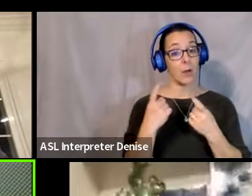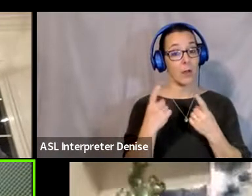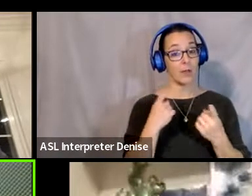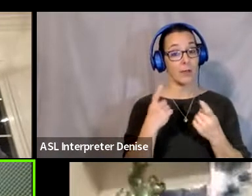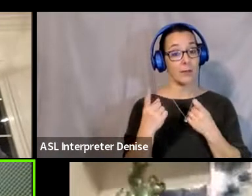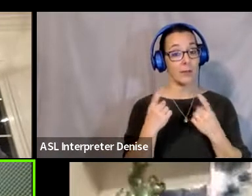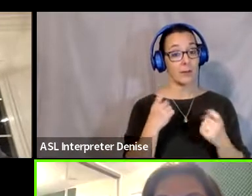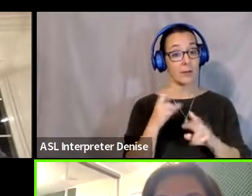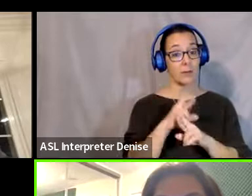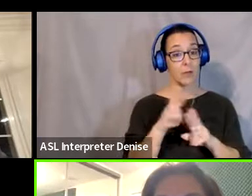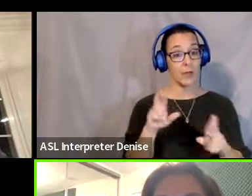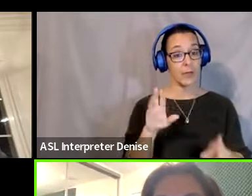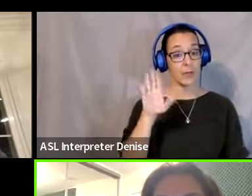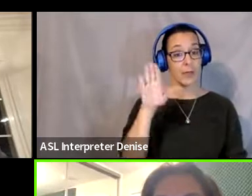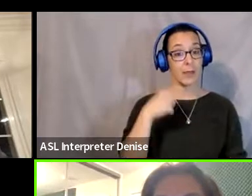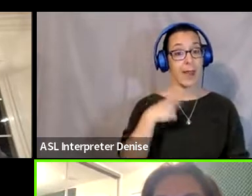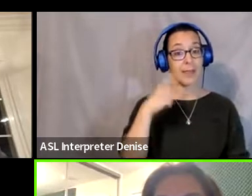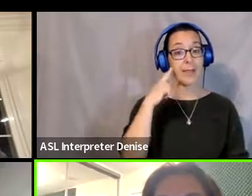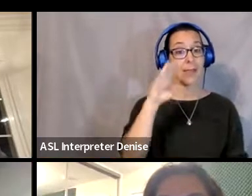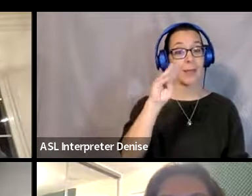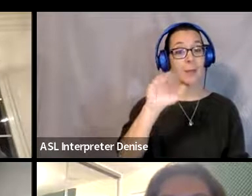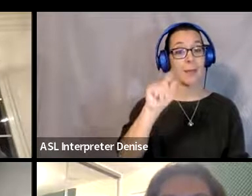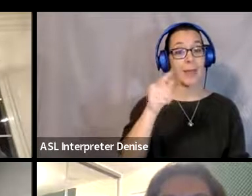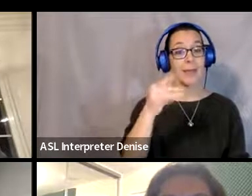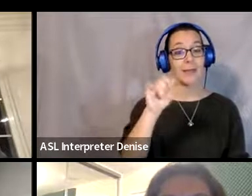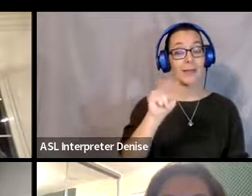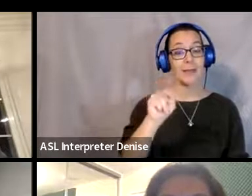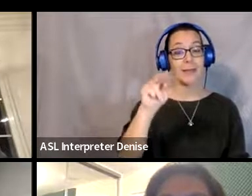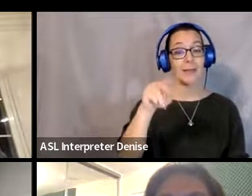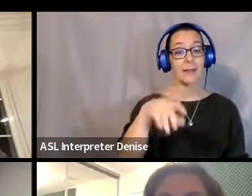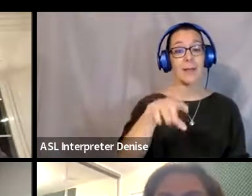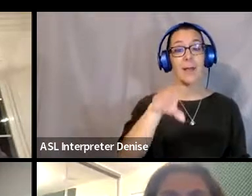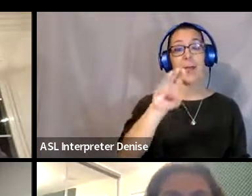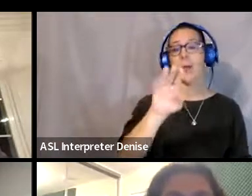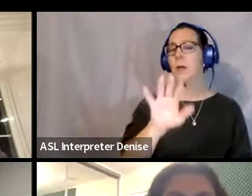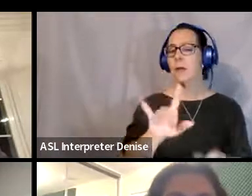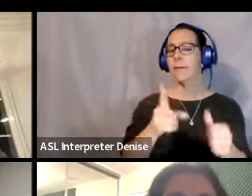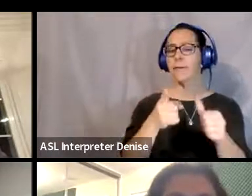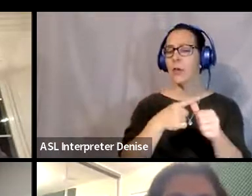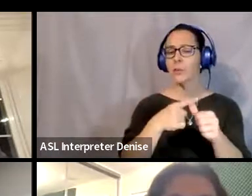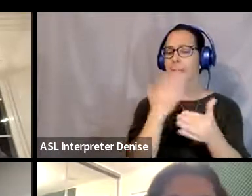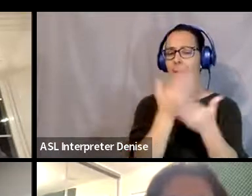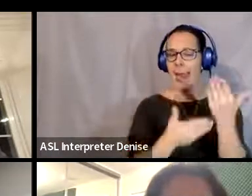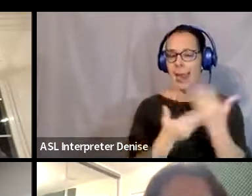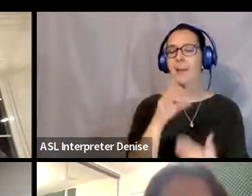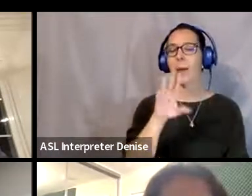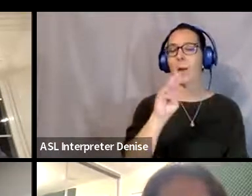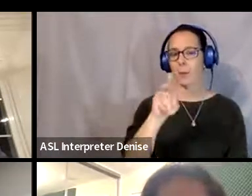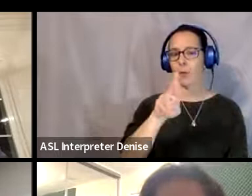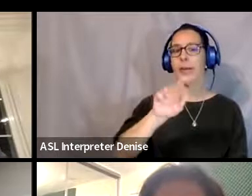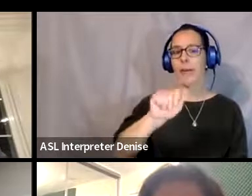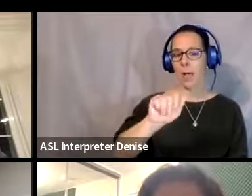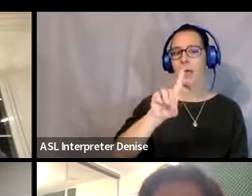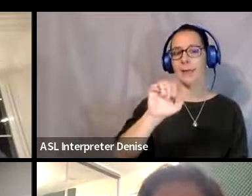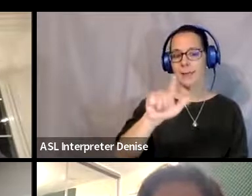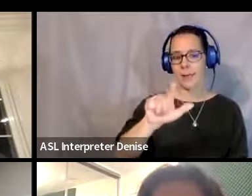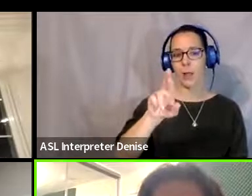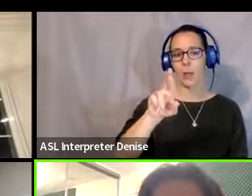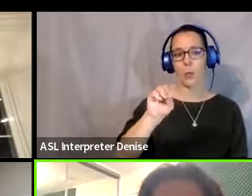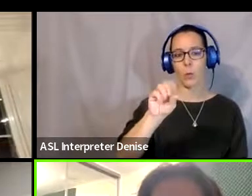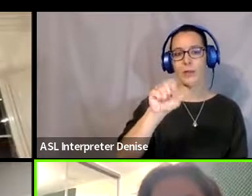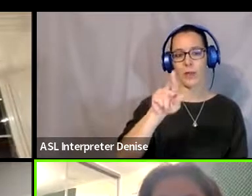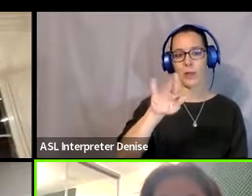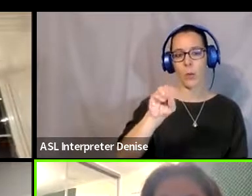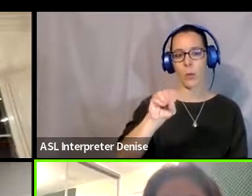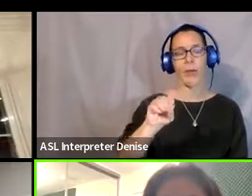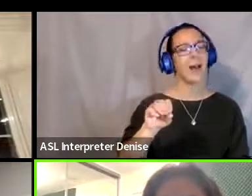questioners? I think it's Matthias Kill. We have the first hand that was raised, Peggy, is Maria del Rosario Cuevas. So it's